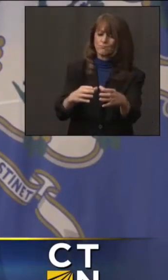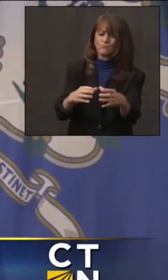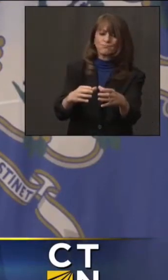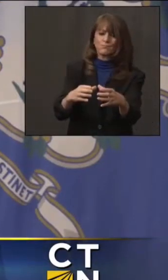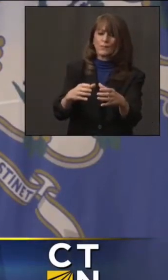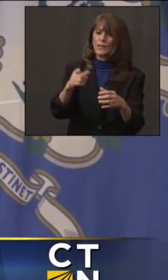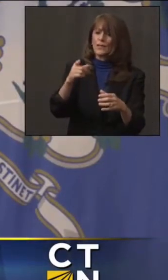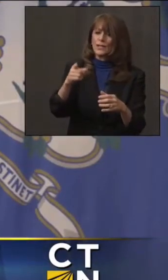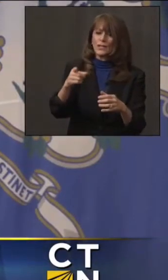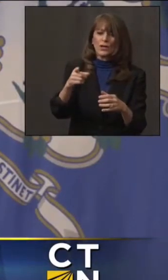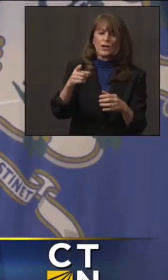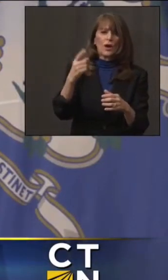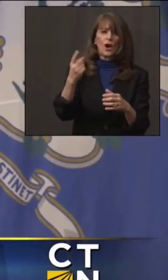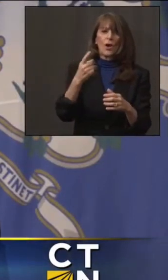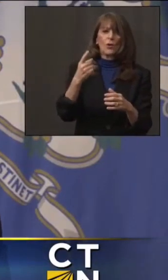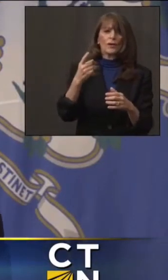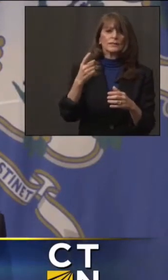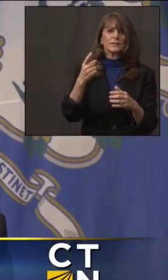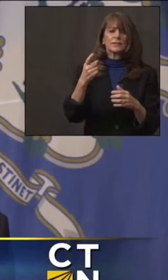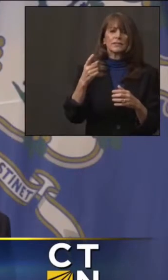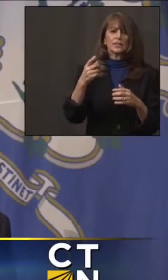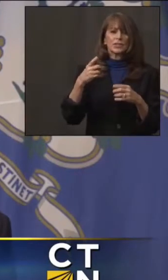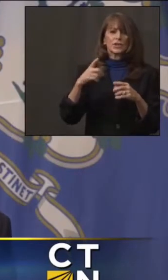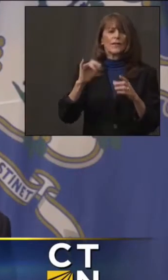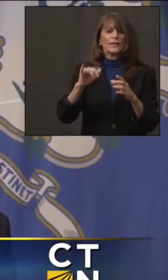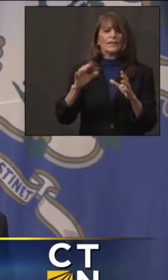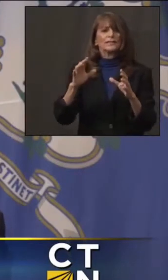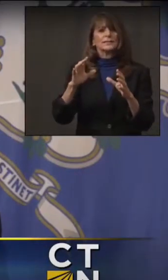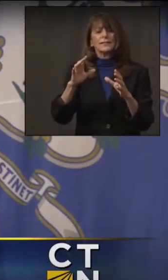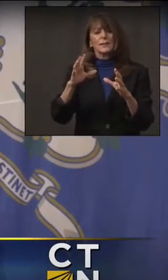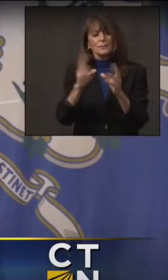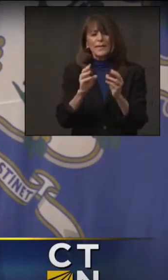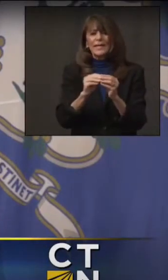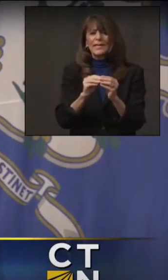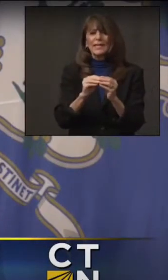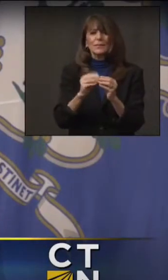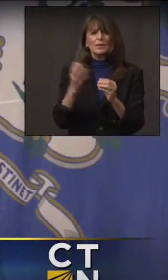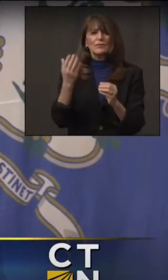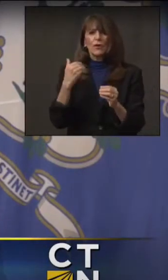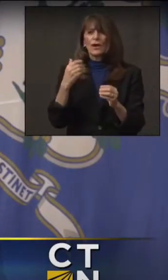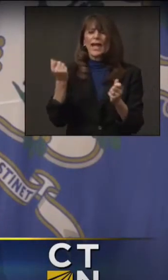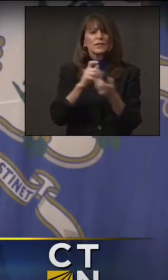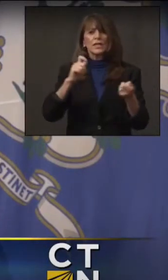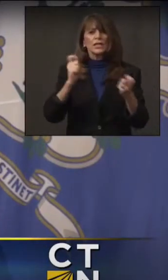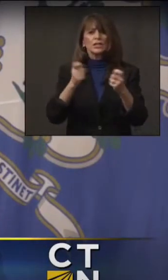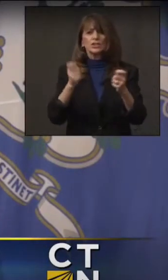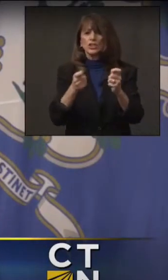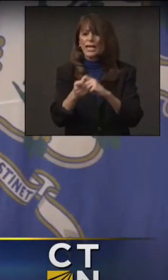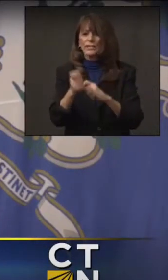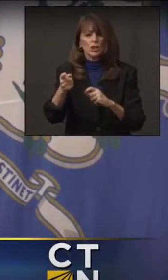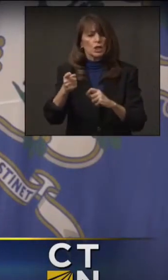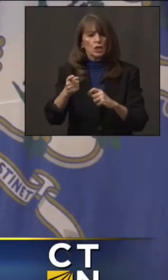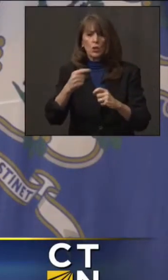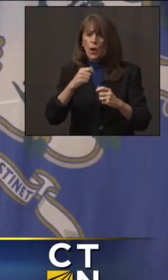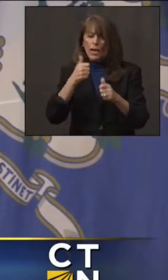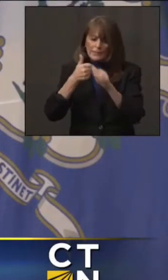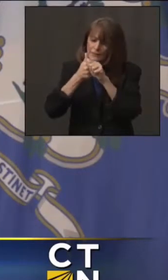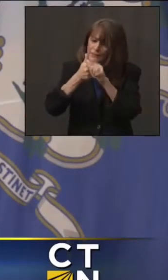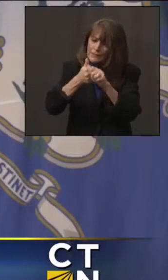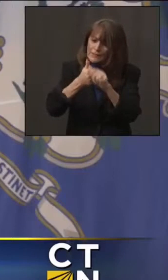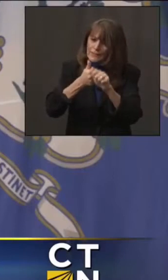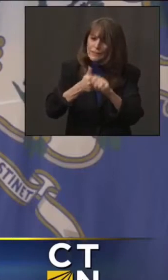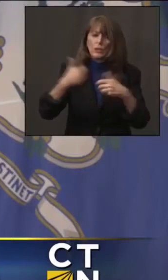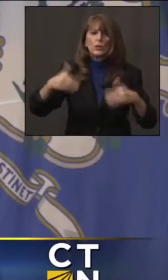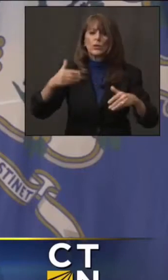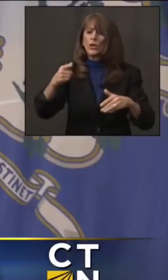just reminded me during this press briefing how this is changing even while we're speaking. You've stayed on top of it. You give us a great